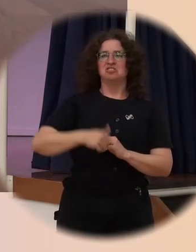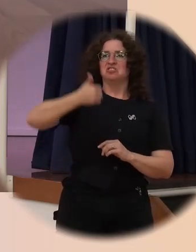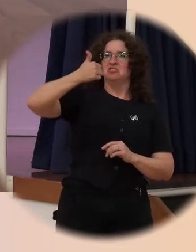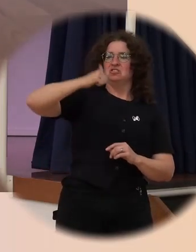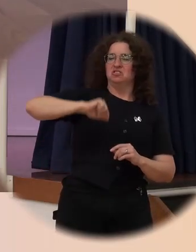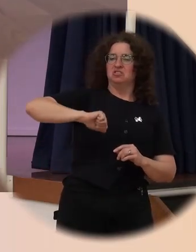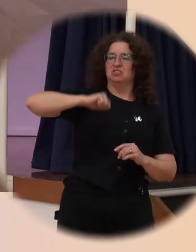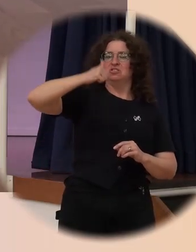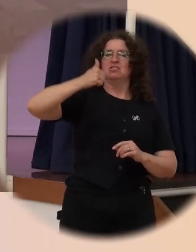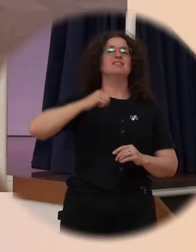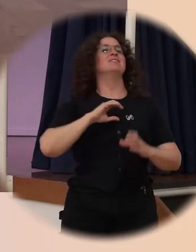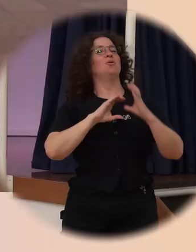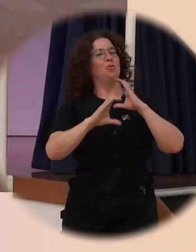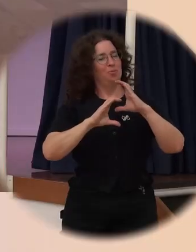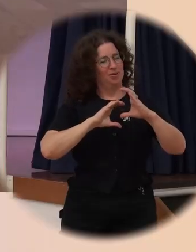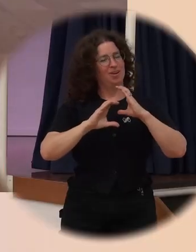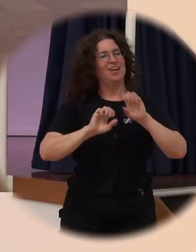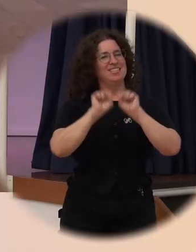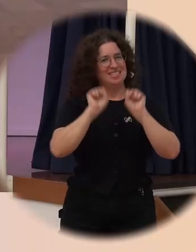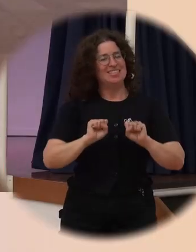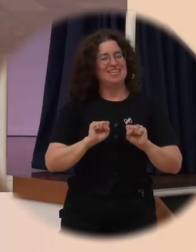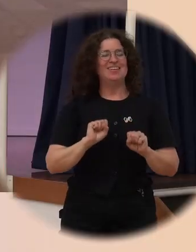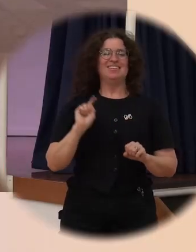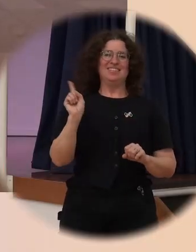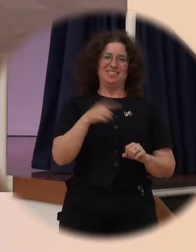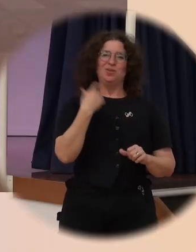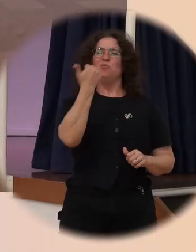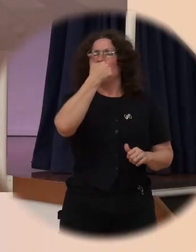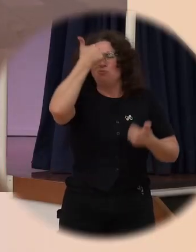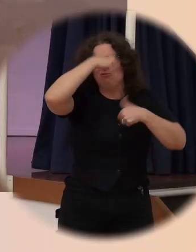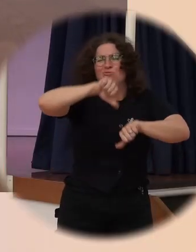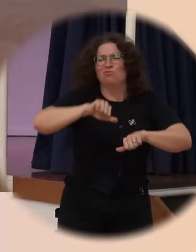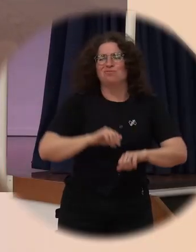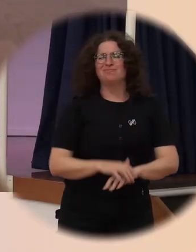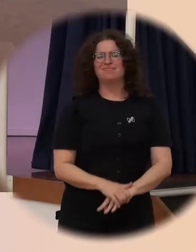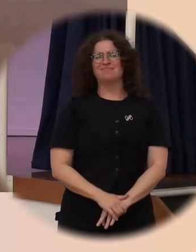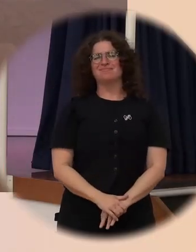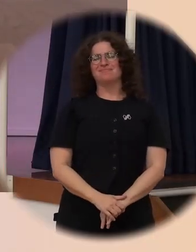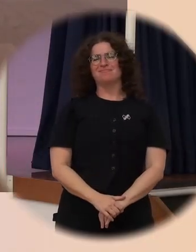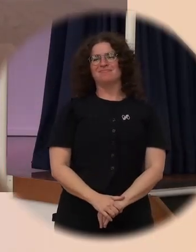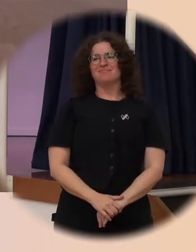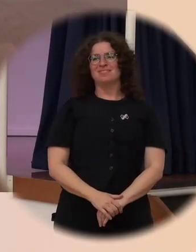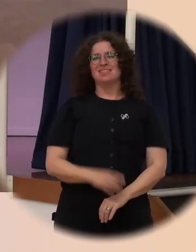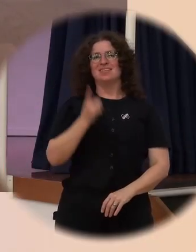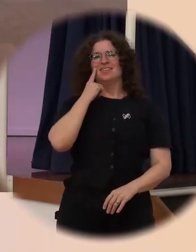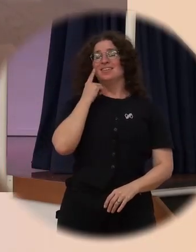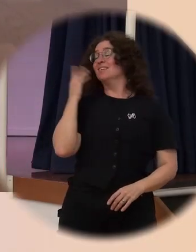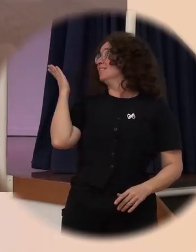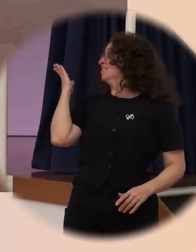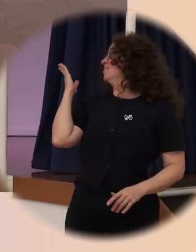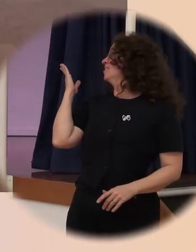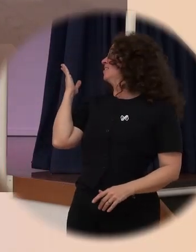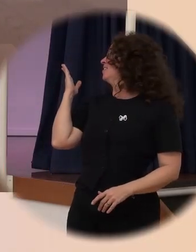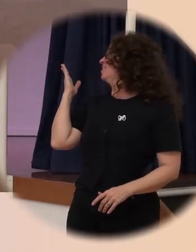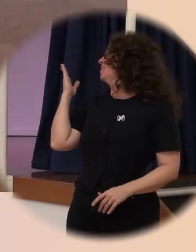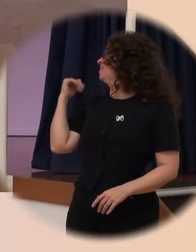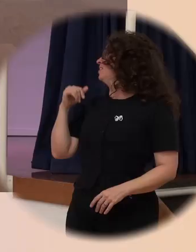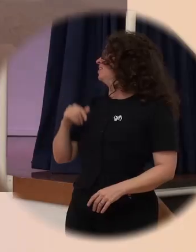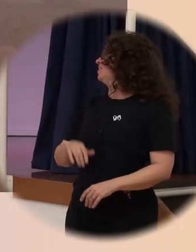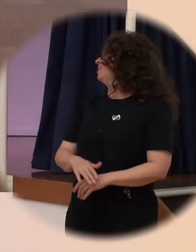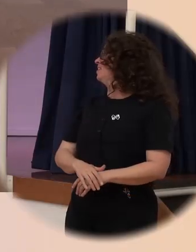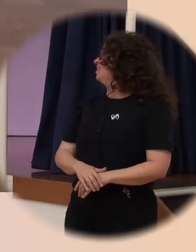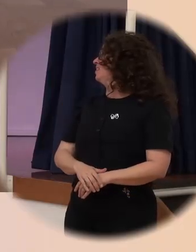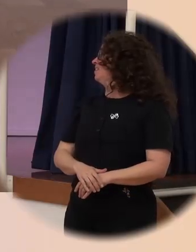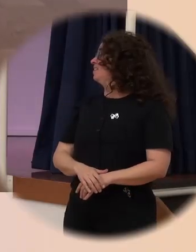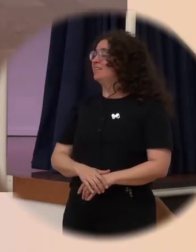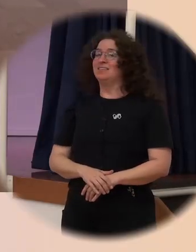normal communication system, which like we are pretty much used to it. So as you can see in the gameplay, if you use a whisk, the character is pretty much